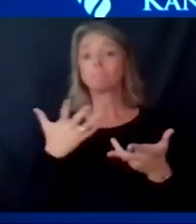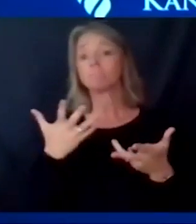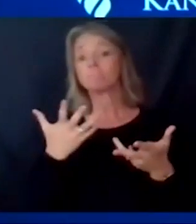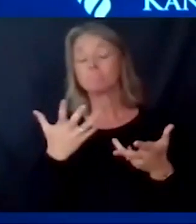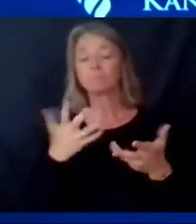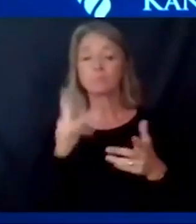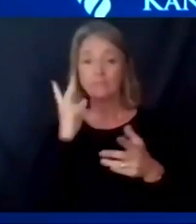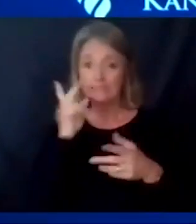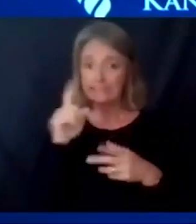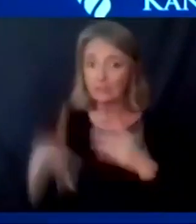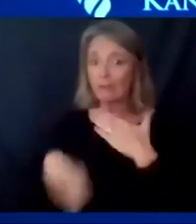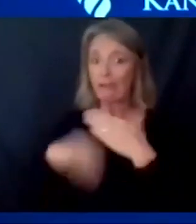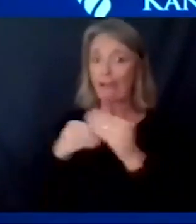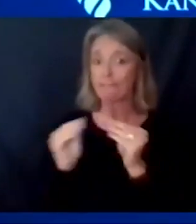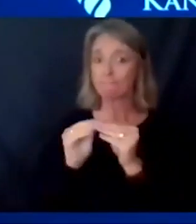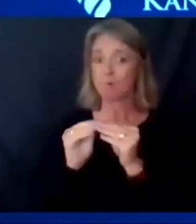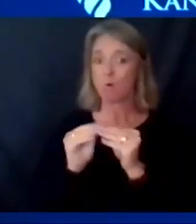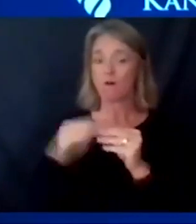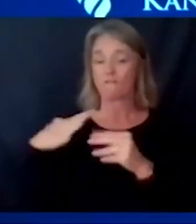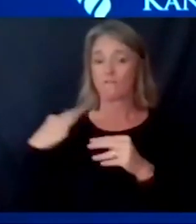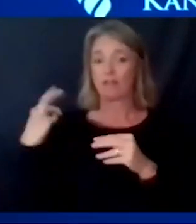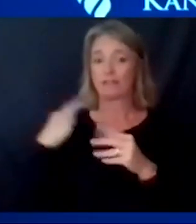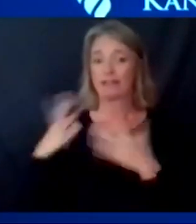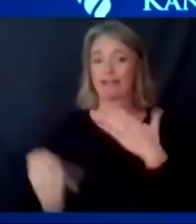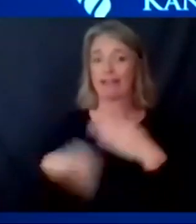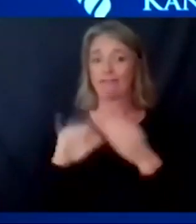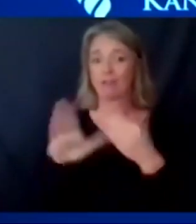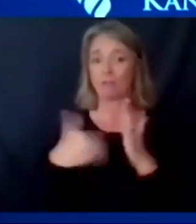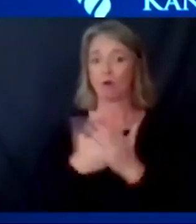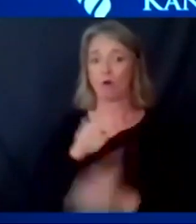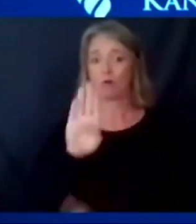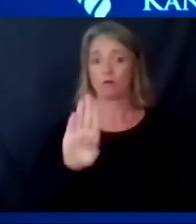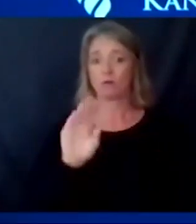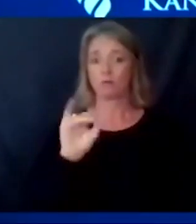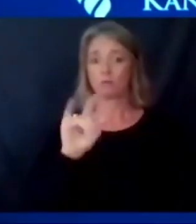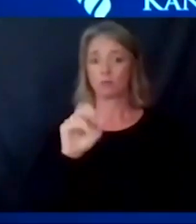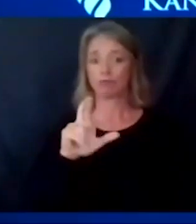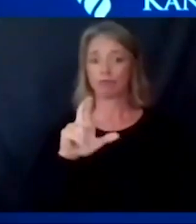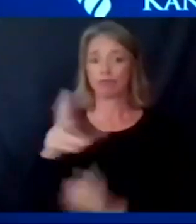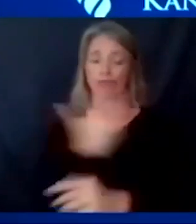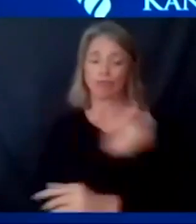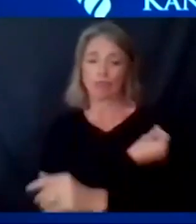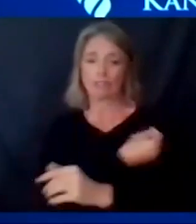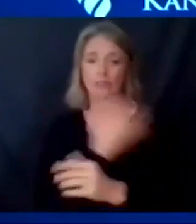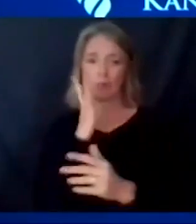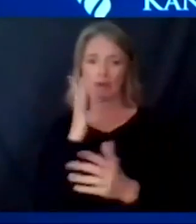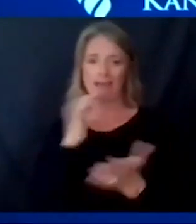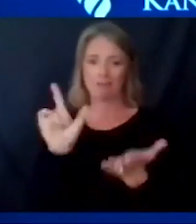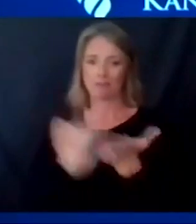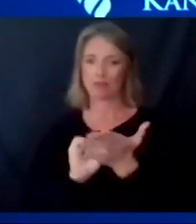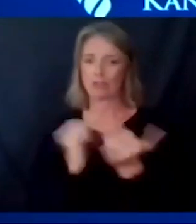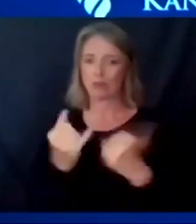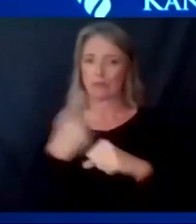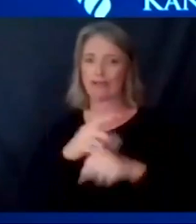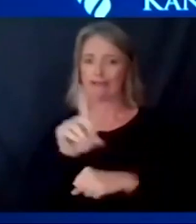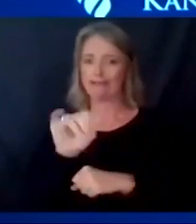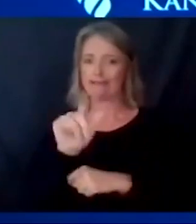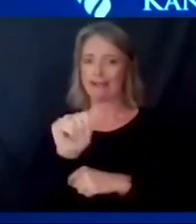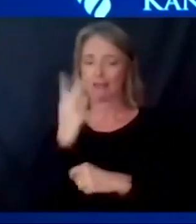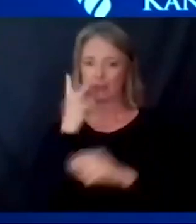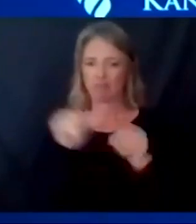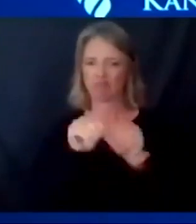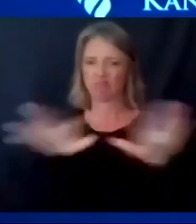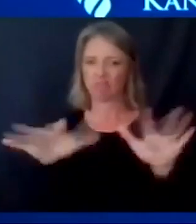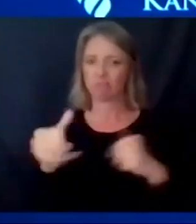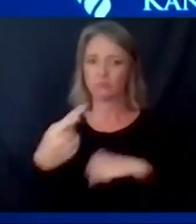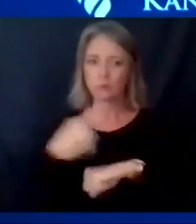gave them all booster shots. That data should be coming out today. There's kind of a preprint version that's going to hit one of the websites. People can take a look at it. Obviously, they're going to